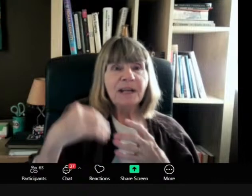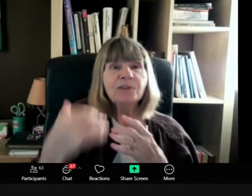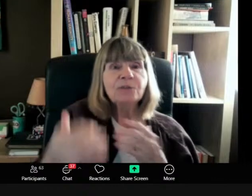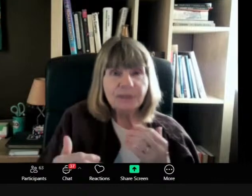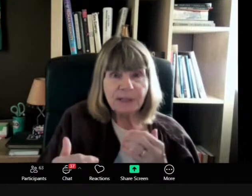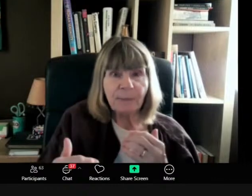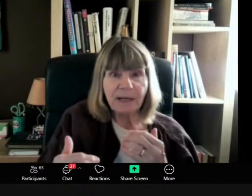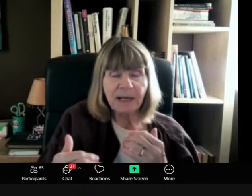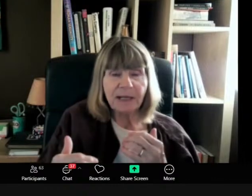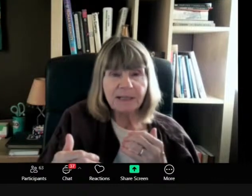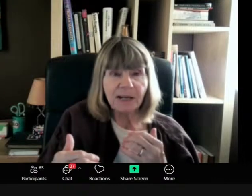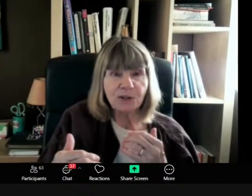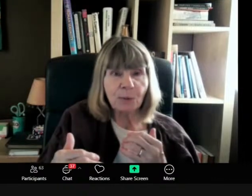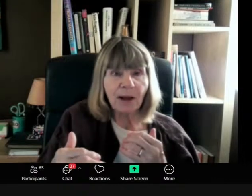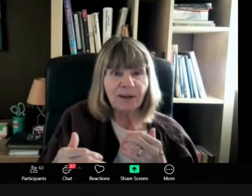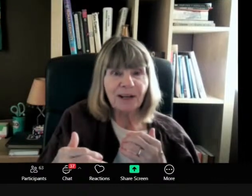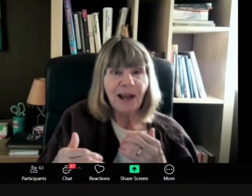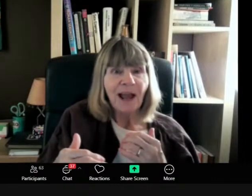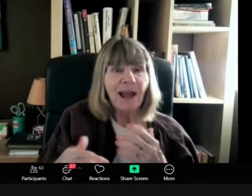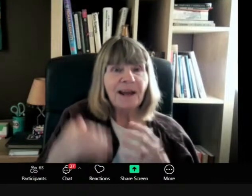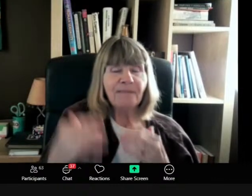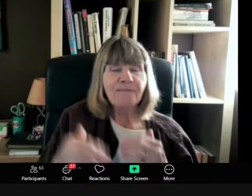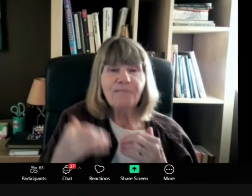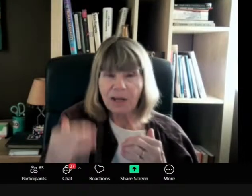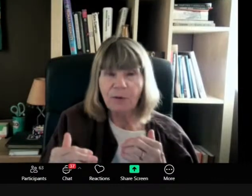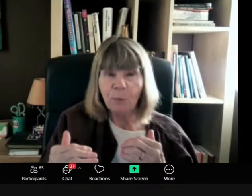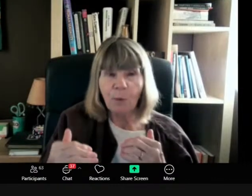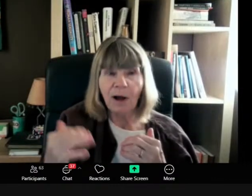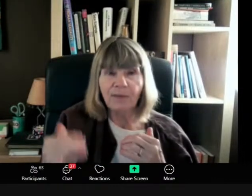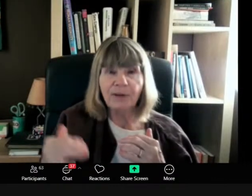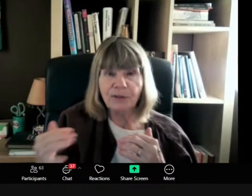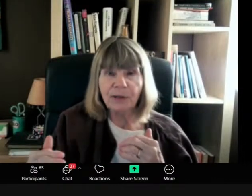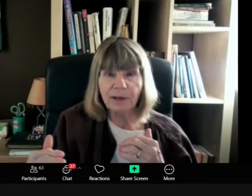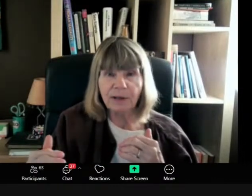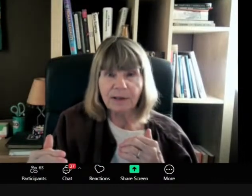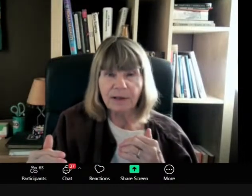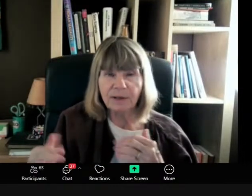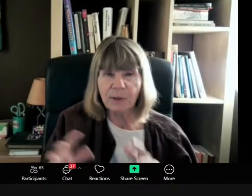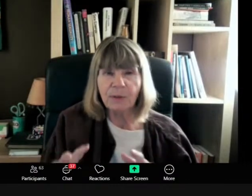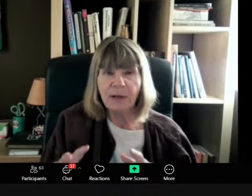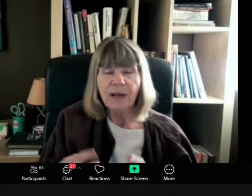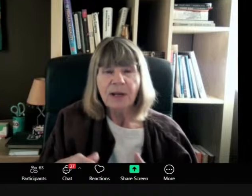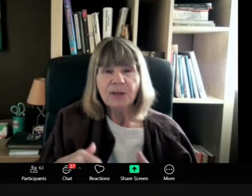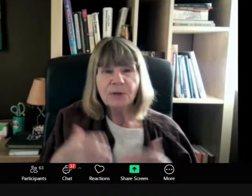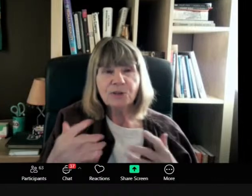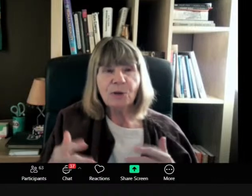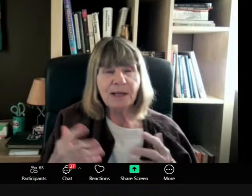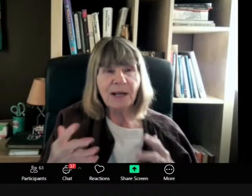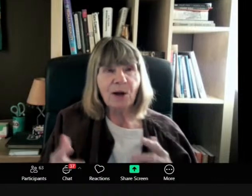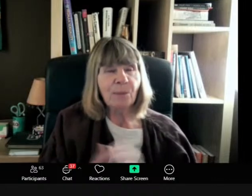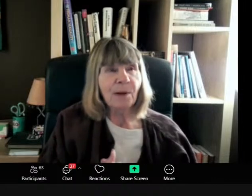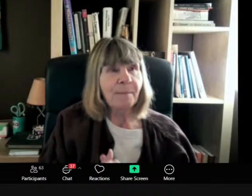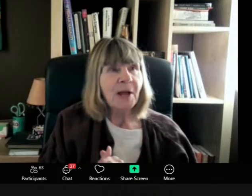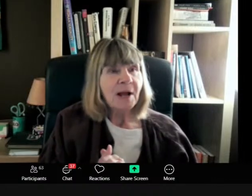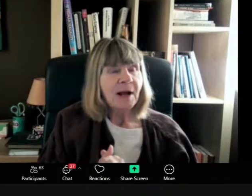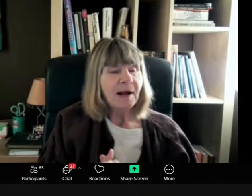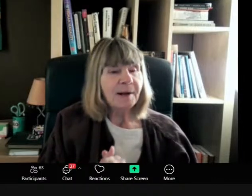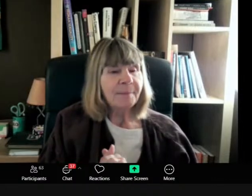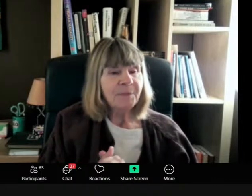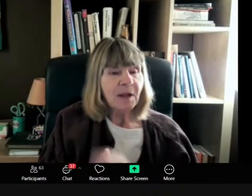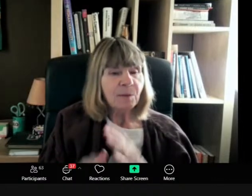have an interest in maintaining sexuality and have fun while they're doing it. So we sort of try to help